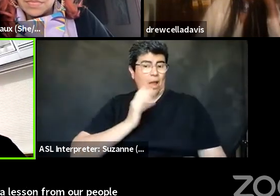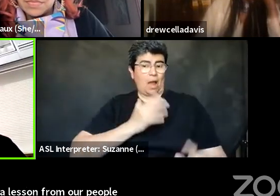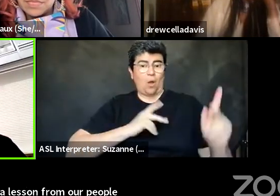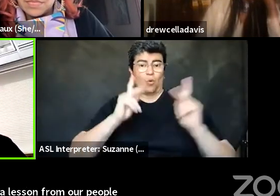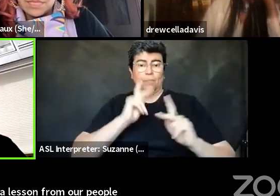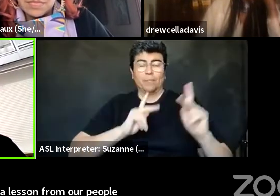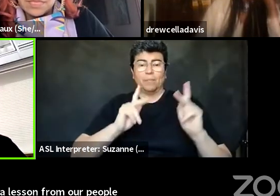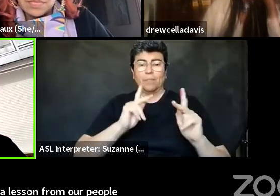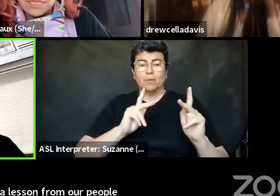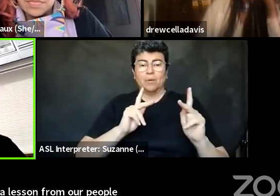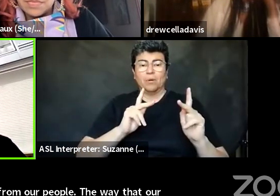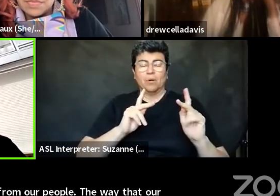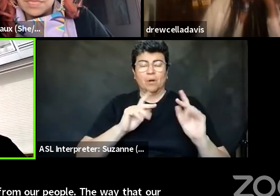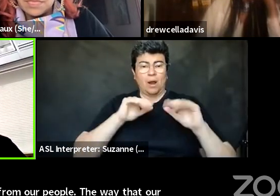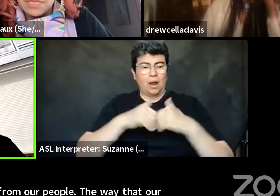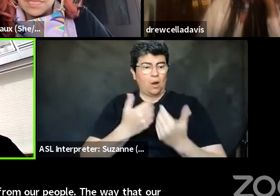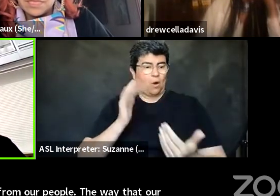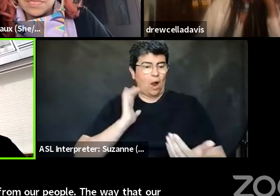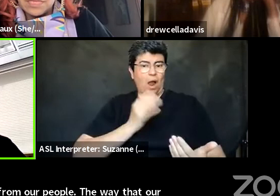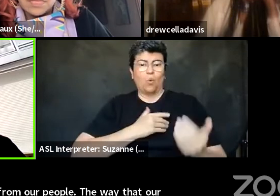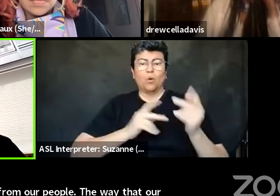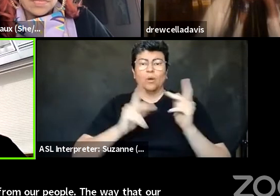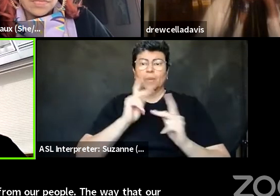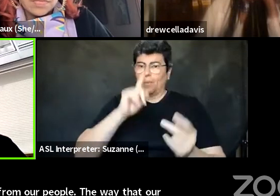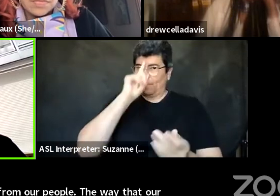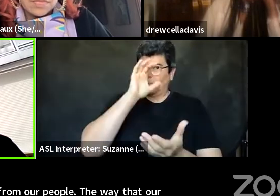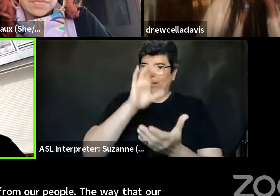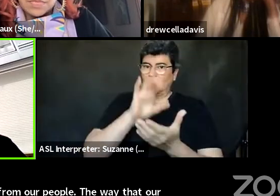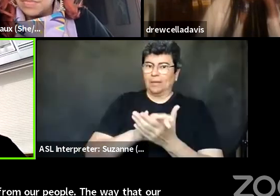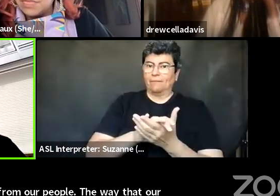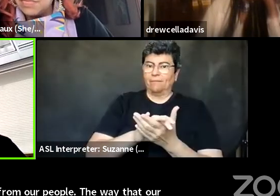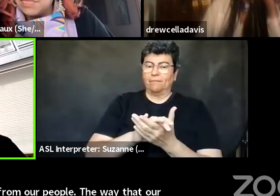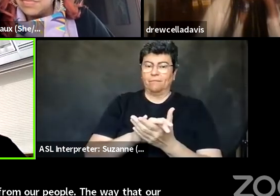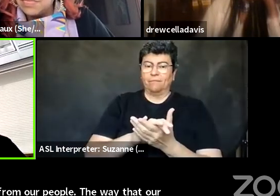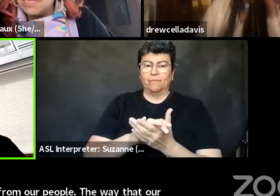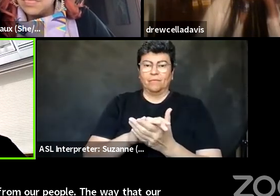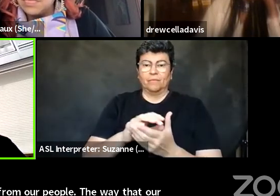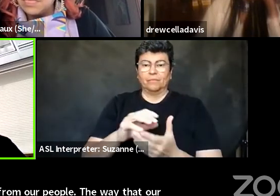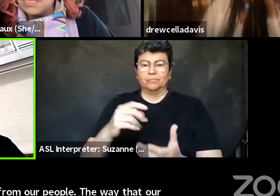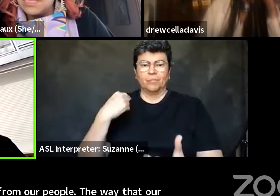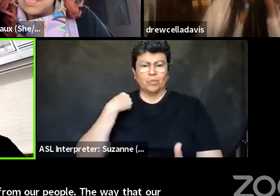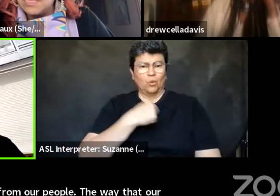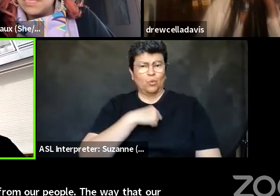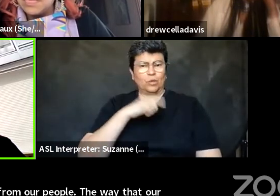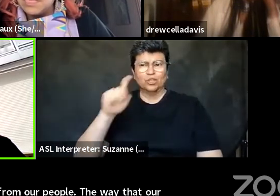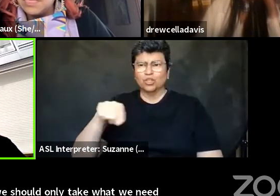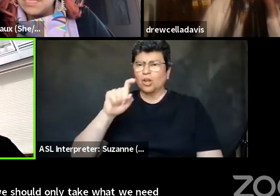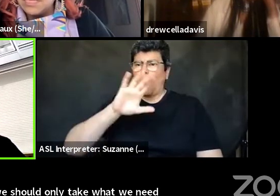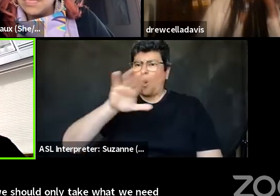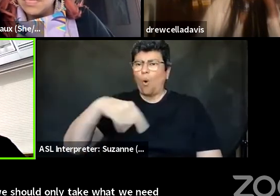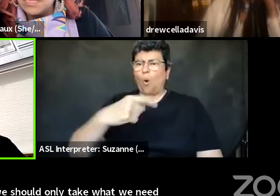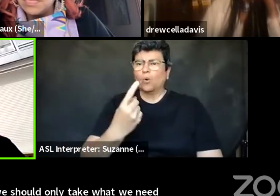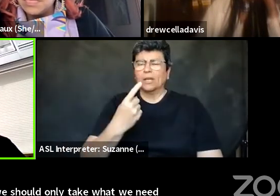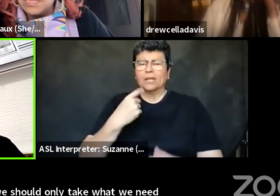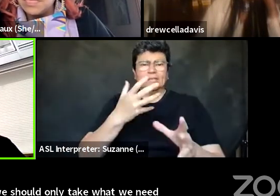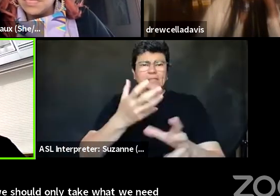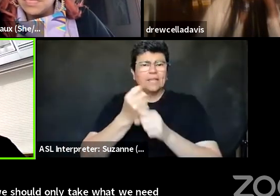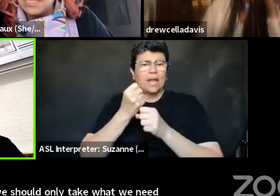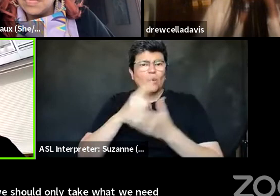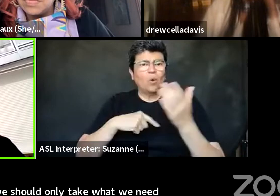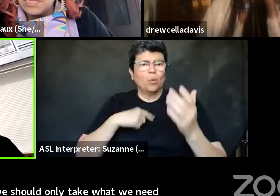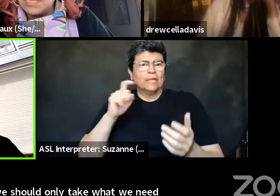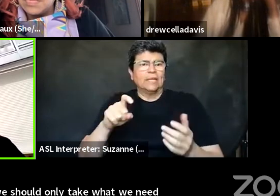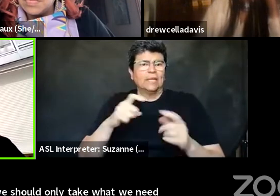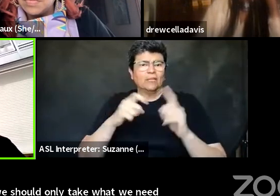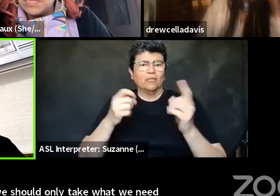that our people believe is we should only take what we need from the land, and whatever we